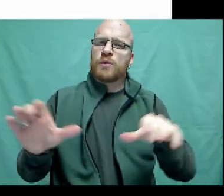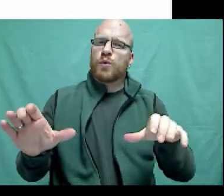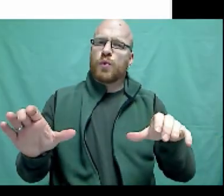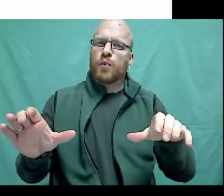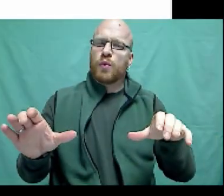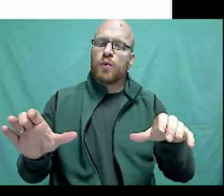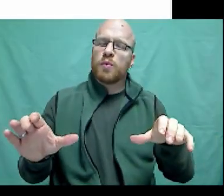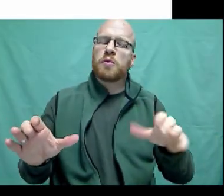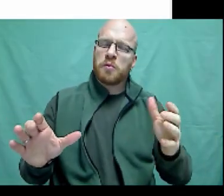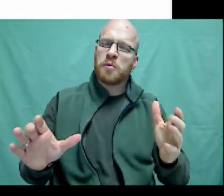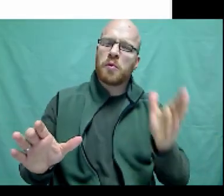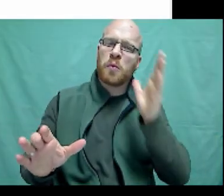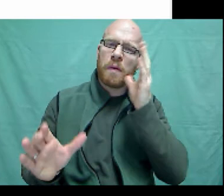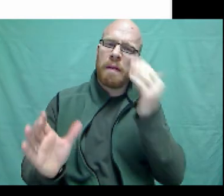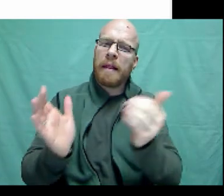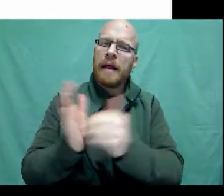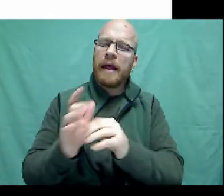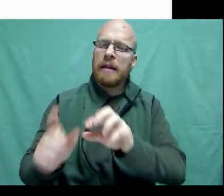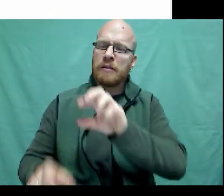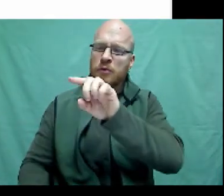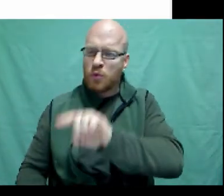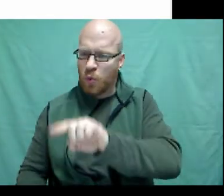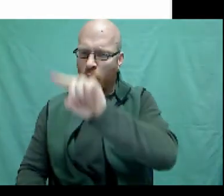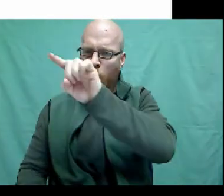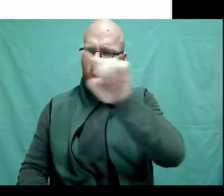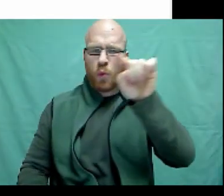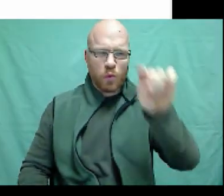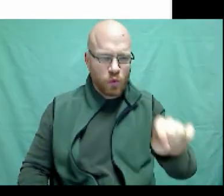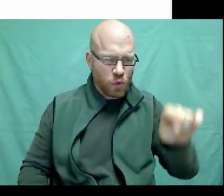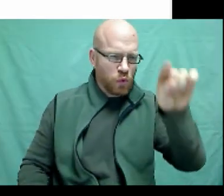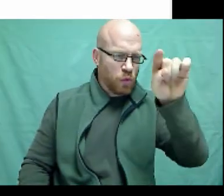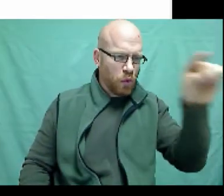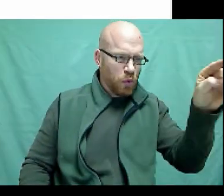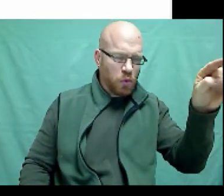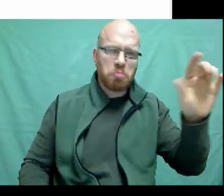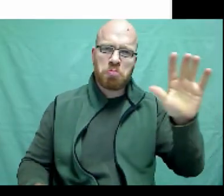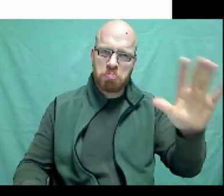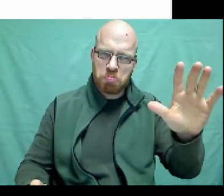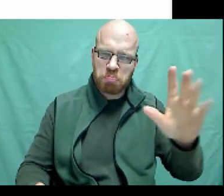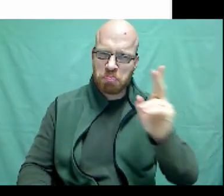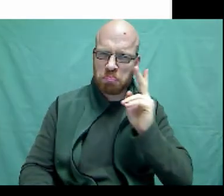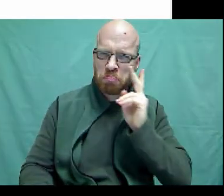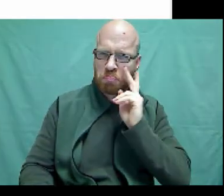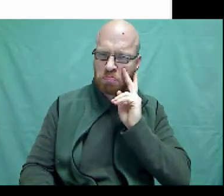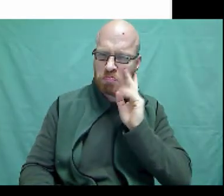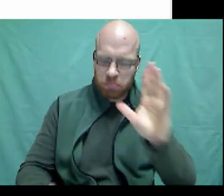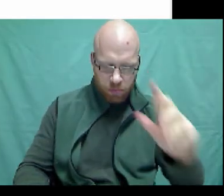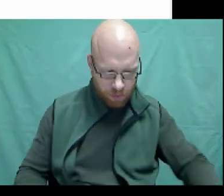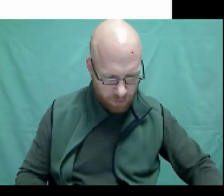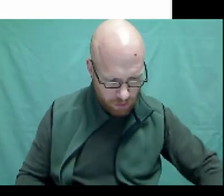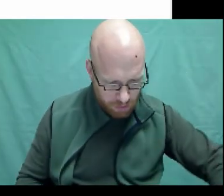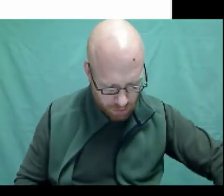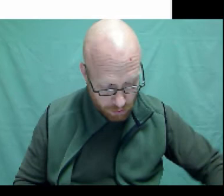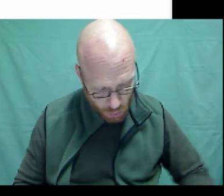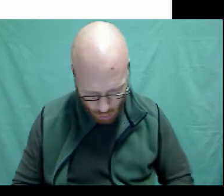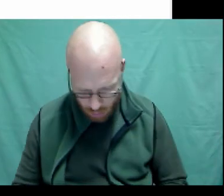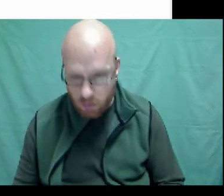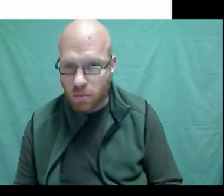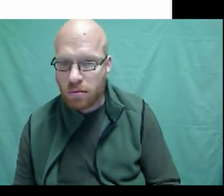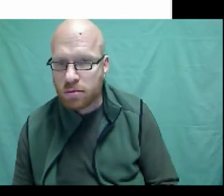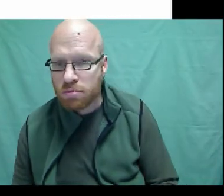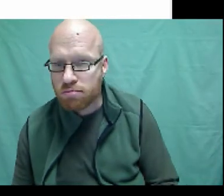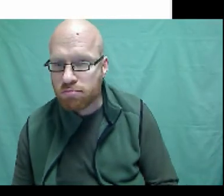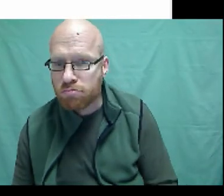Okay, so now what are we going to do with this? We're going to take the square root of both sides as our first step and see